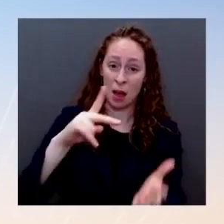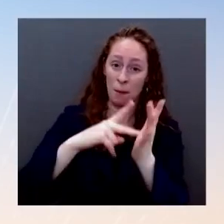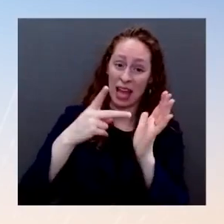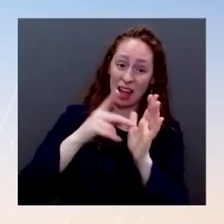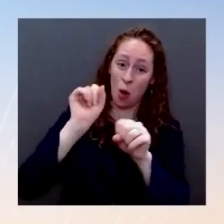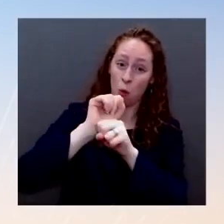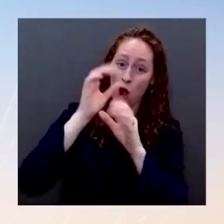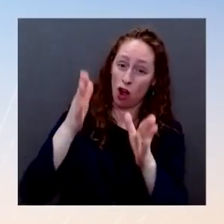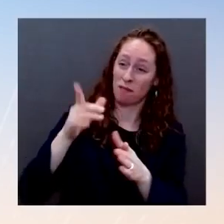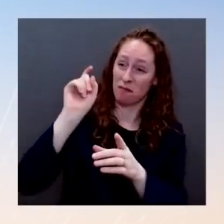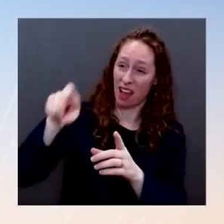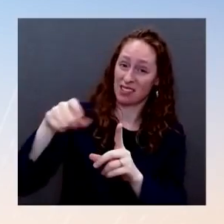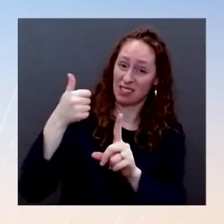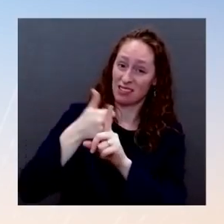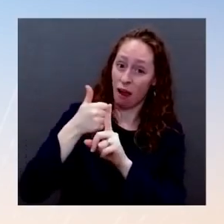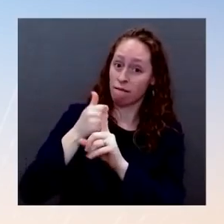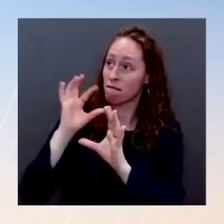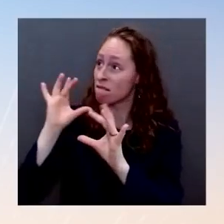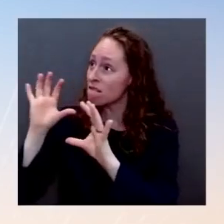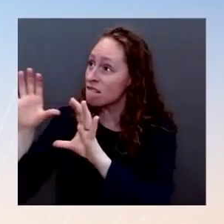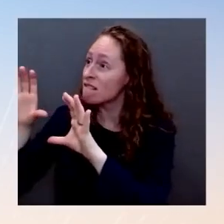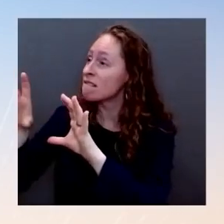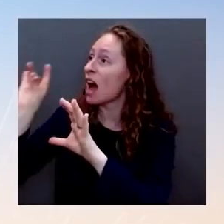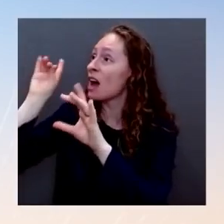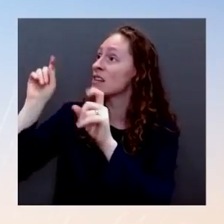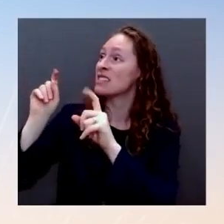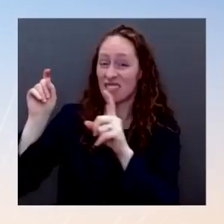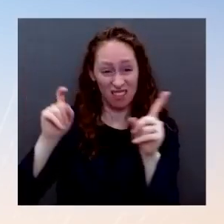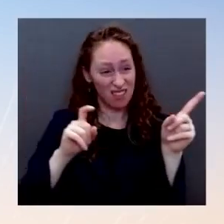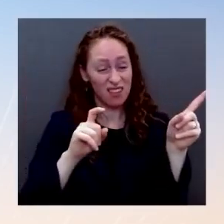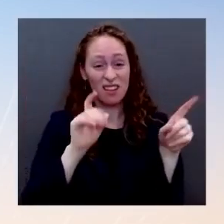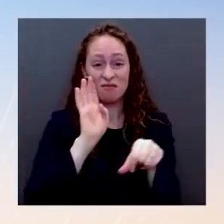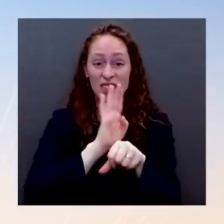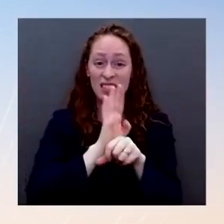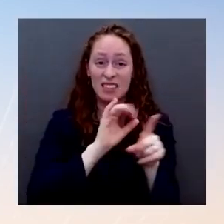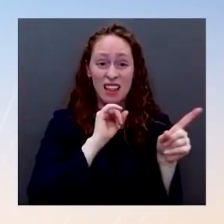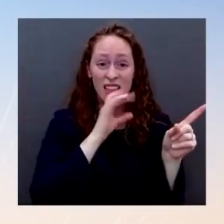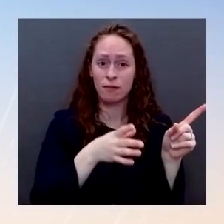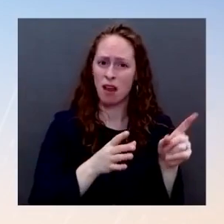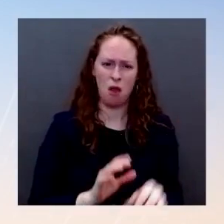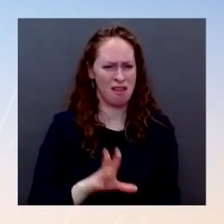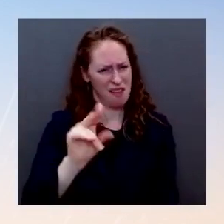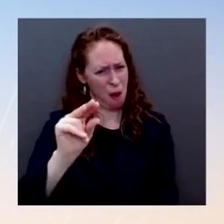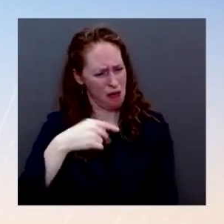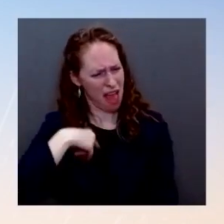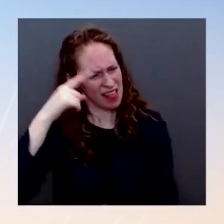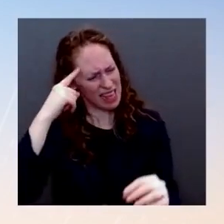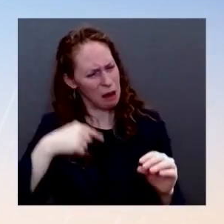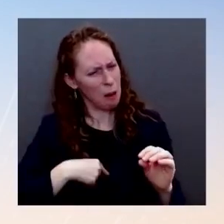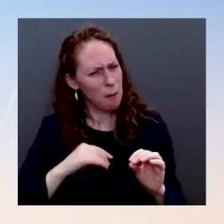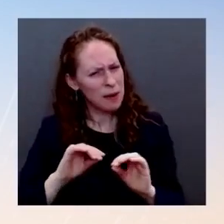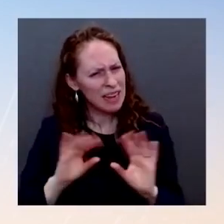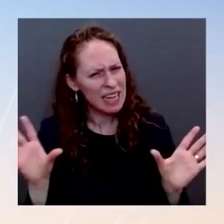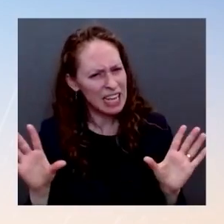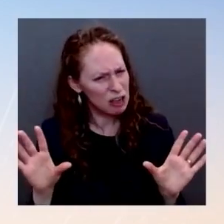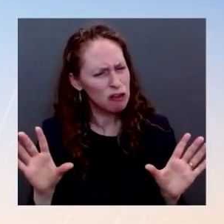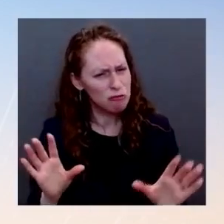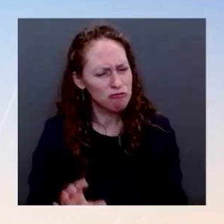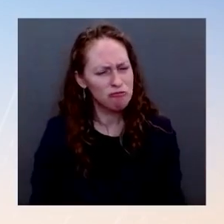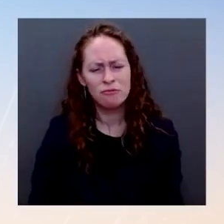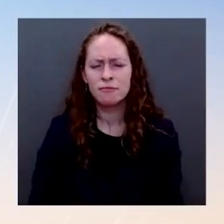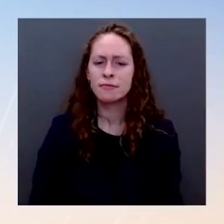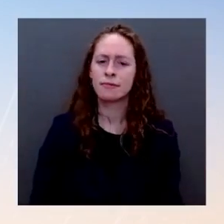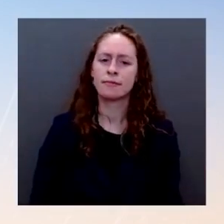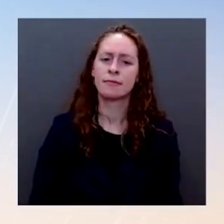pretty clearly, is that different companies, about 60% of them have already implemented, are implementing the test or vaccine